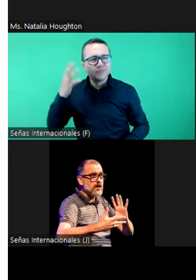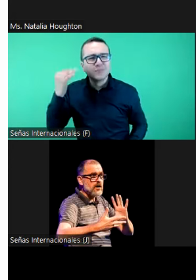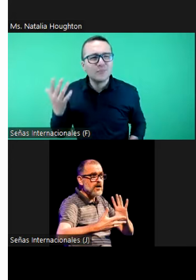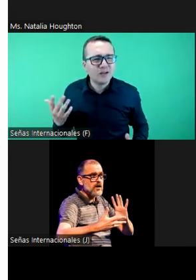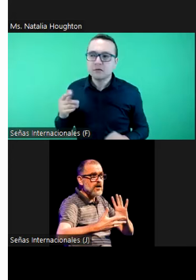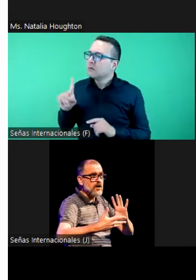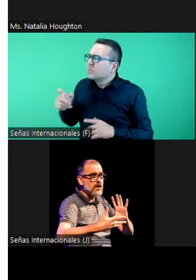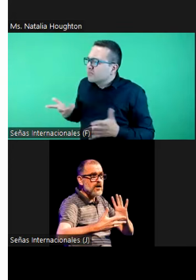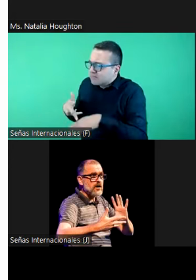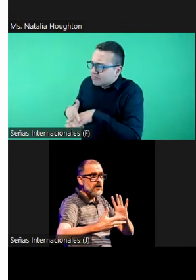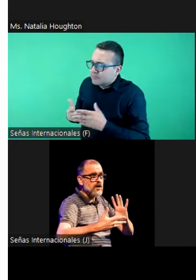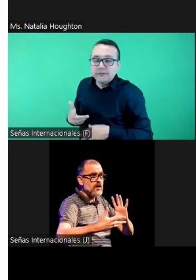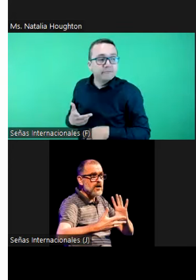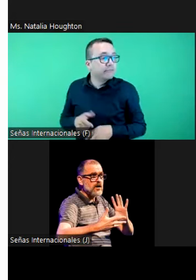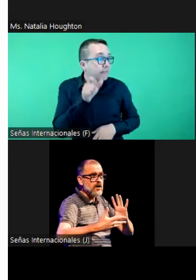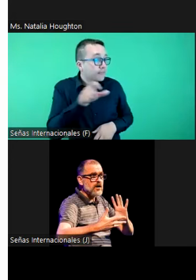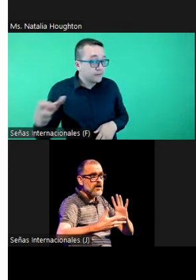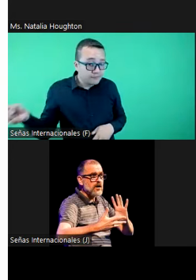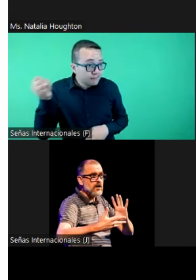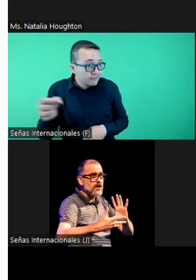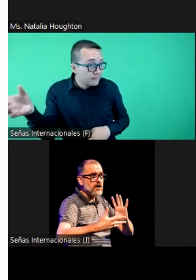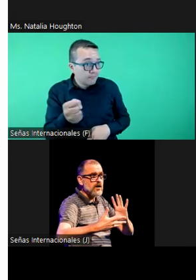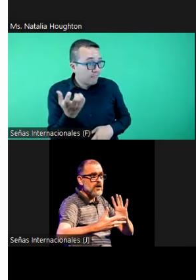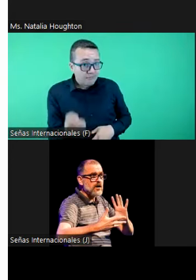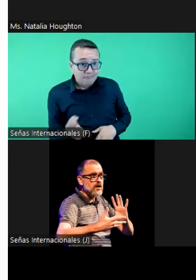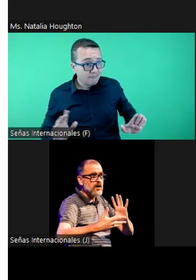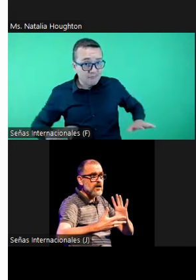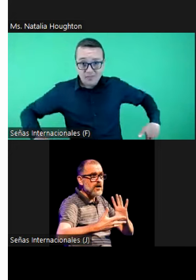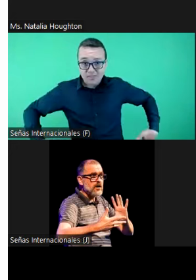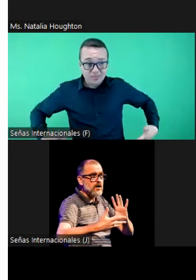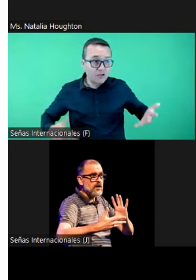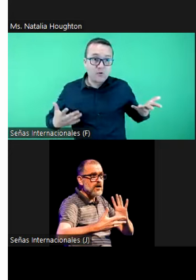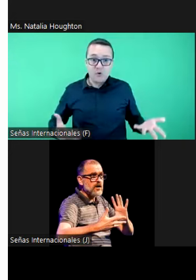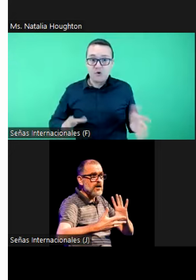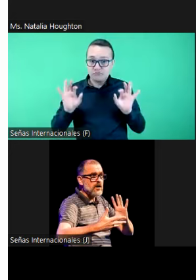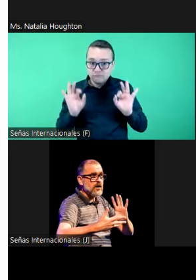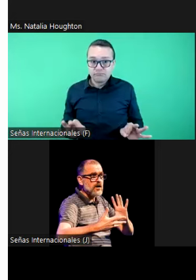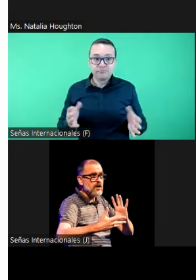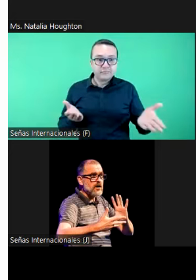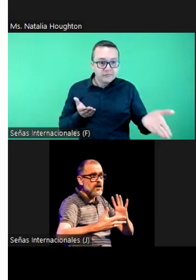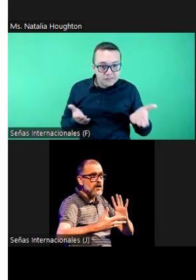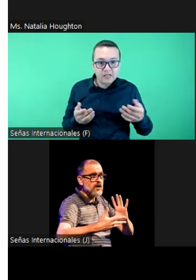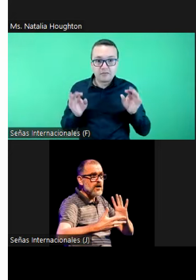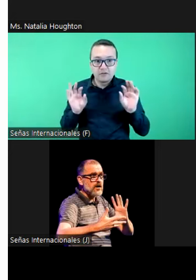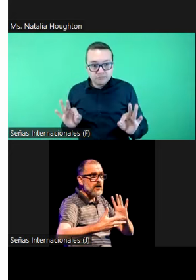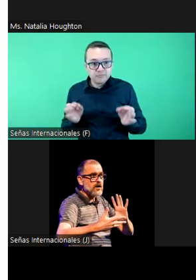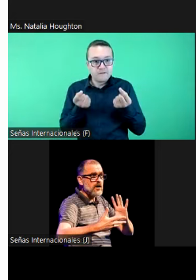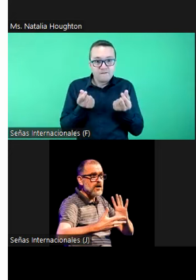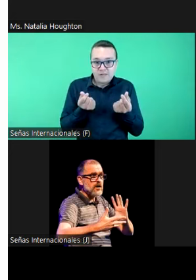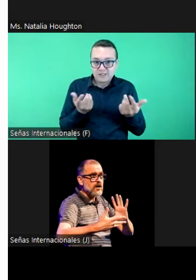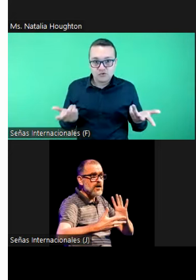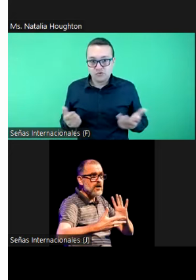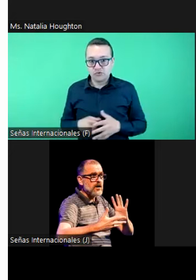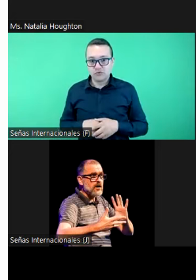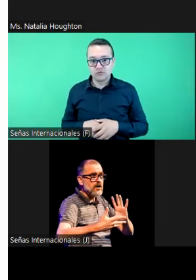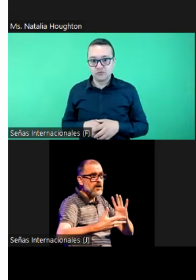because of basic problems such as lack of financing or staff, and also